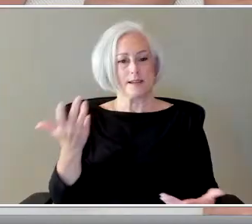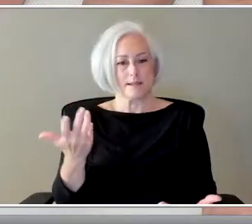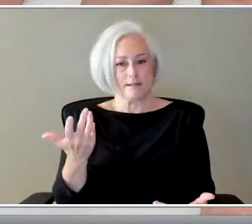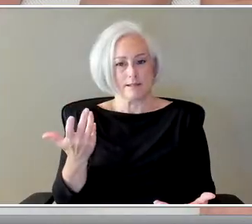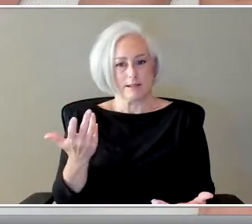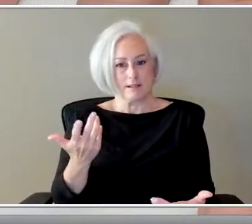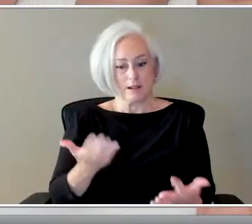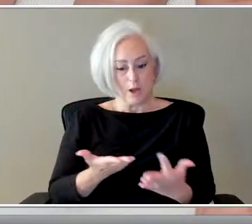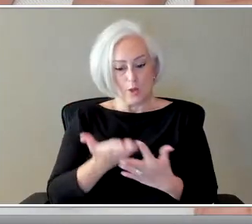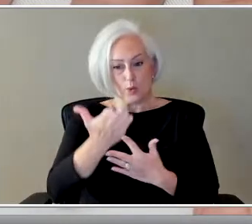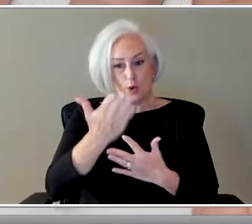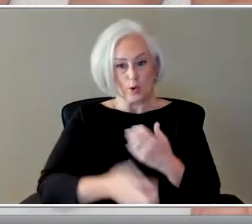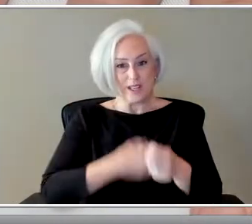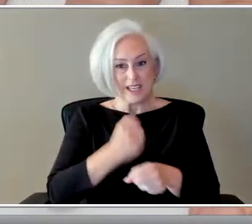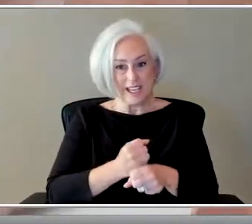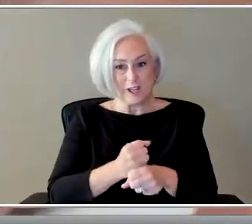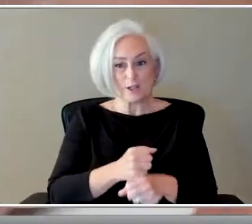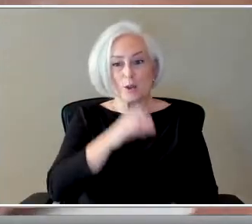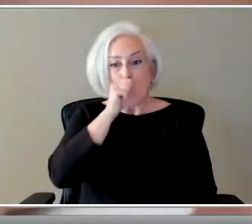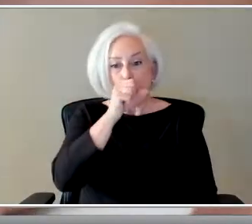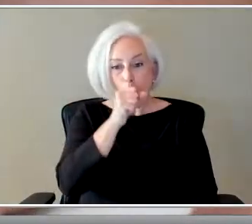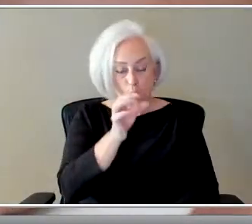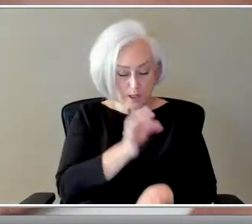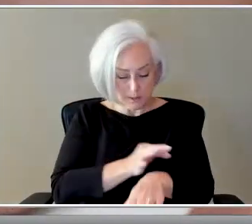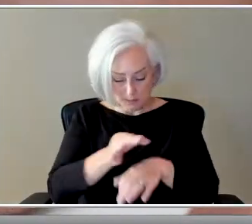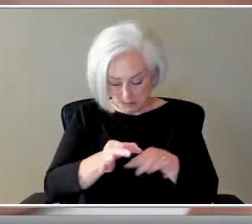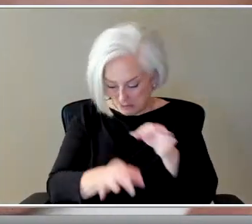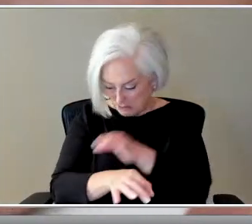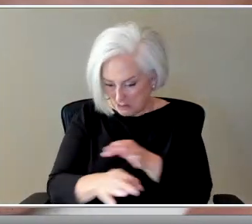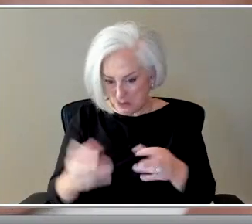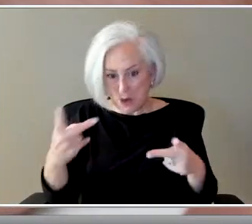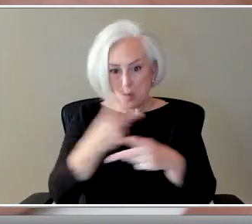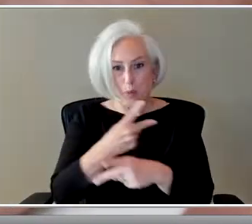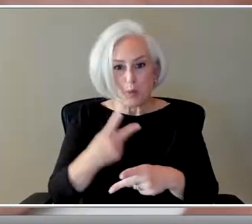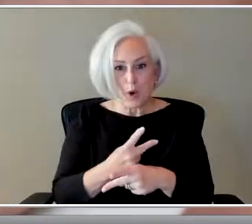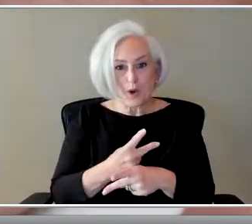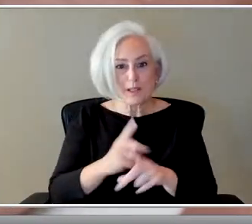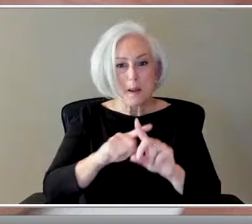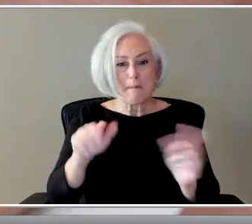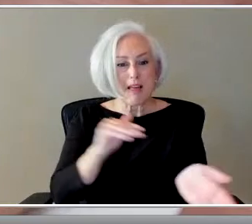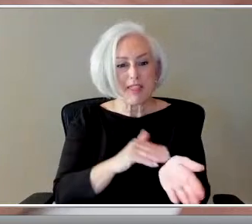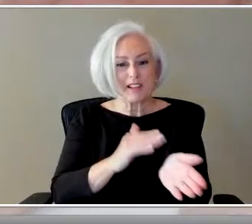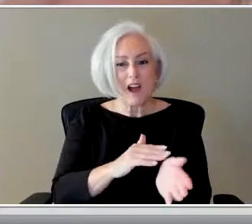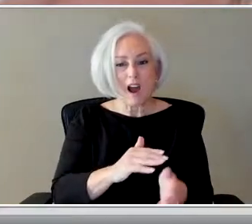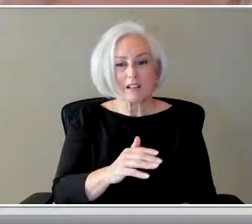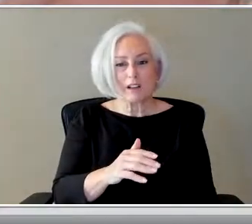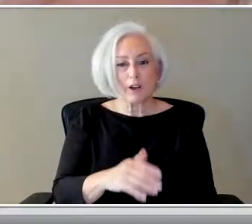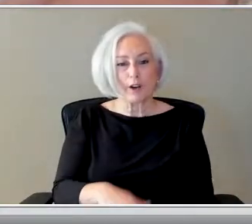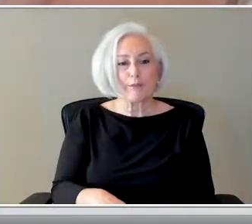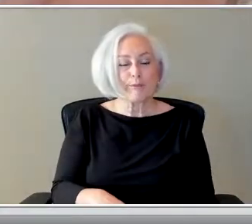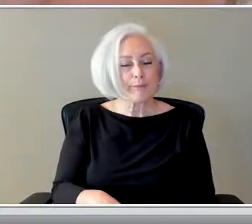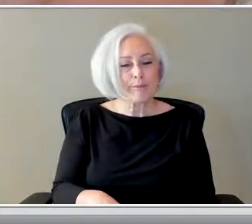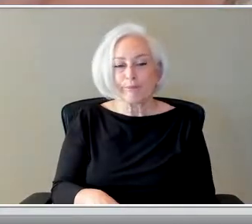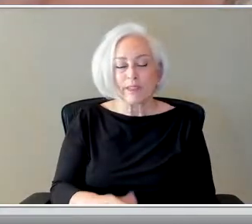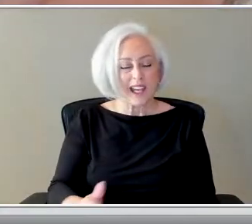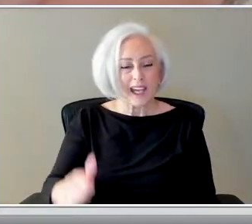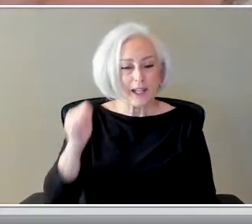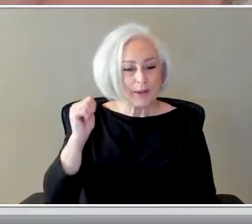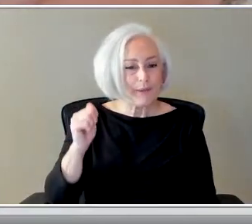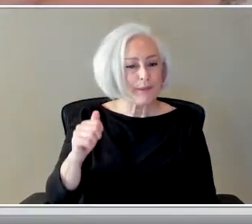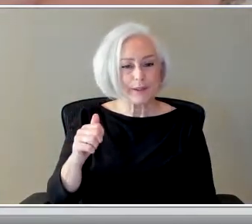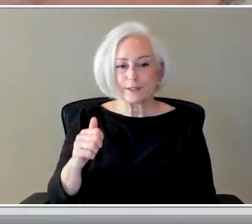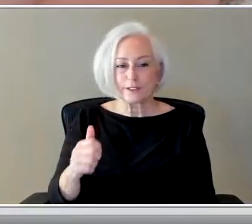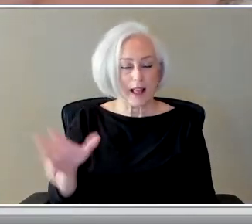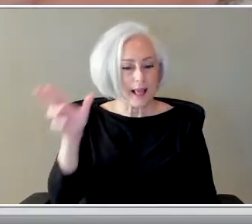patches got worse, and still, she says, the doctors wouldn't listen. It honestly almost looks like orange sherbet was the shade of